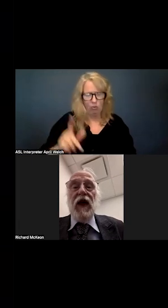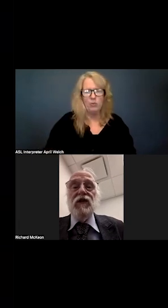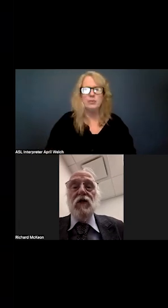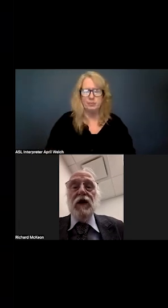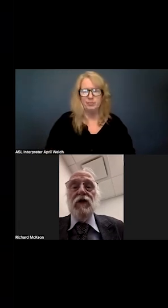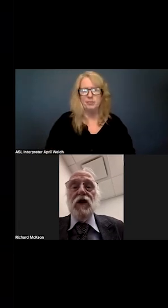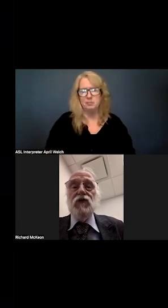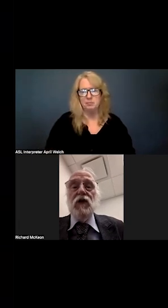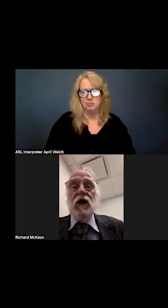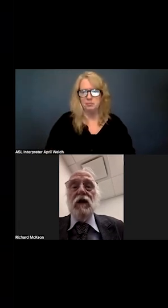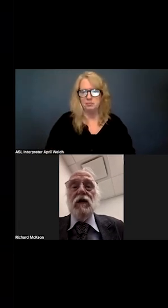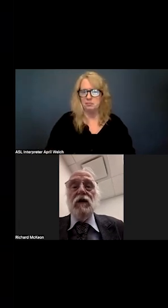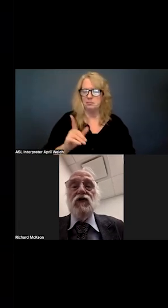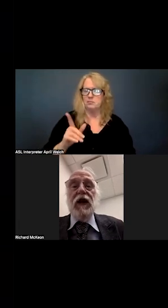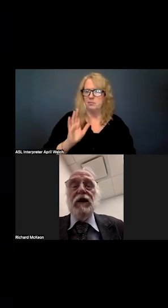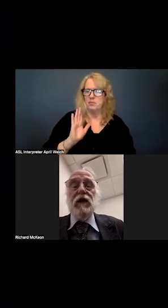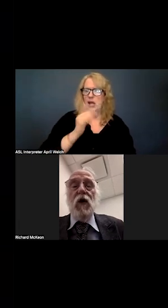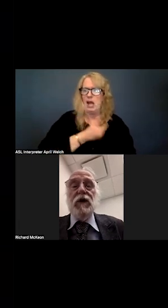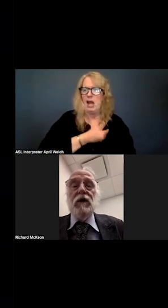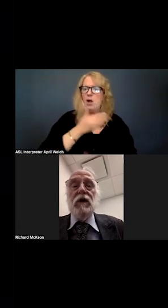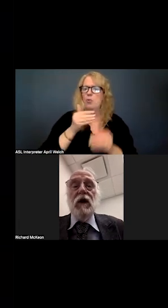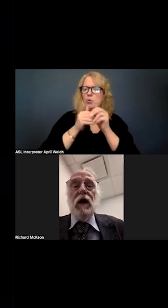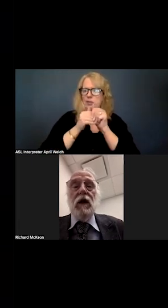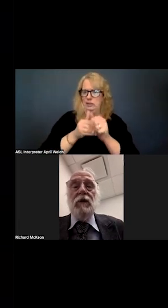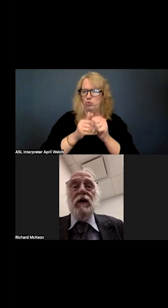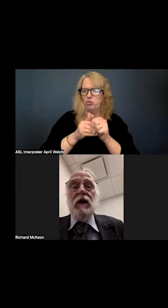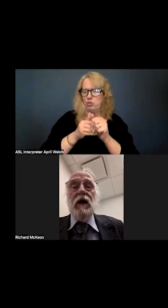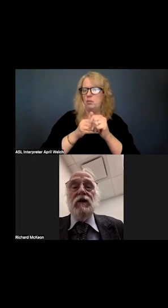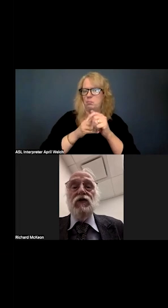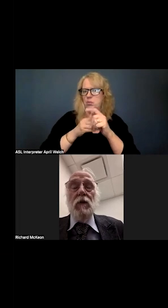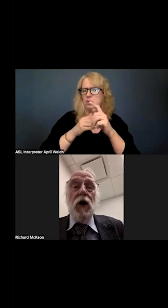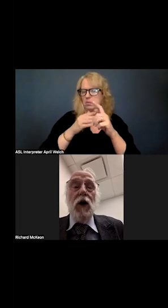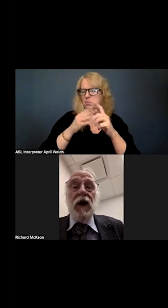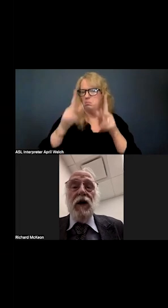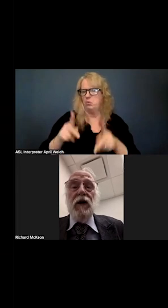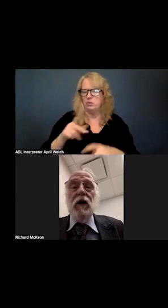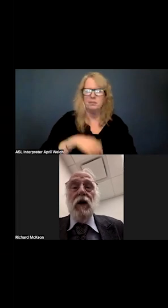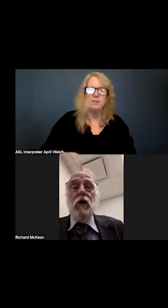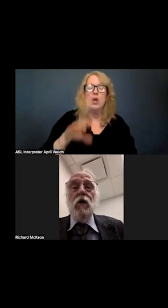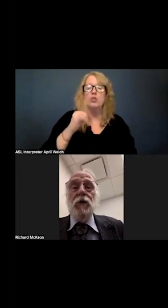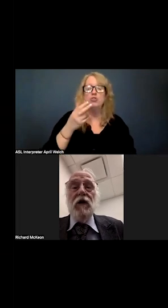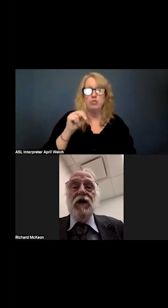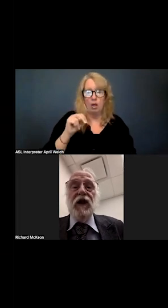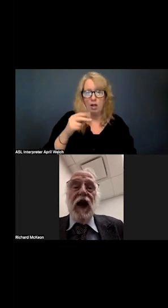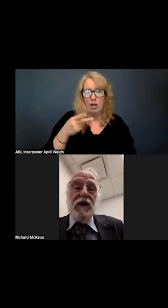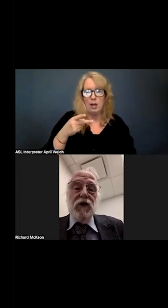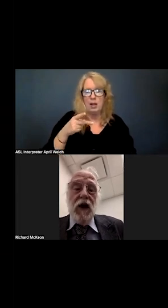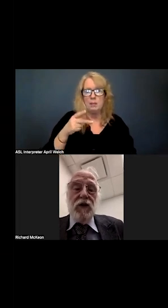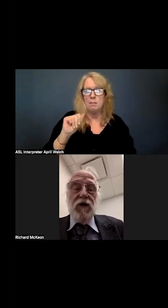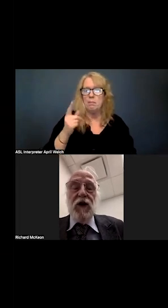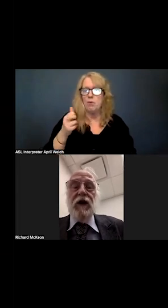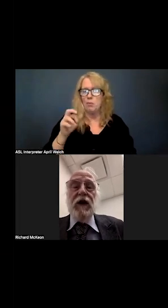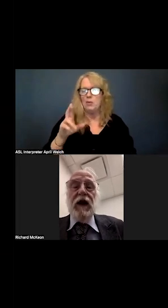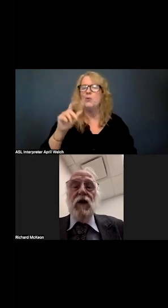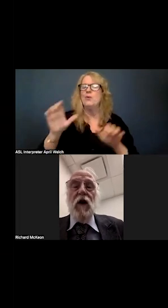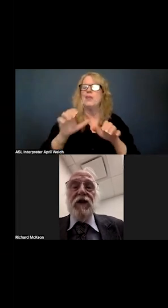So that is our leadership chain at the moment. John Palmieri, who was previously acting director